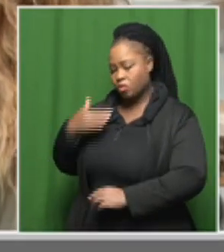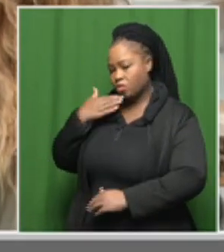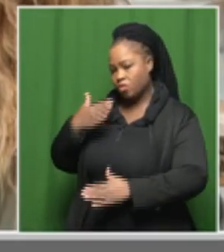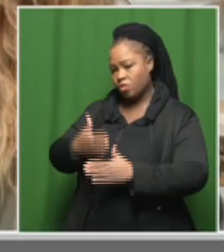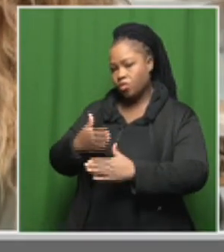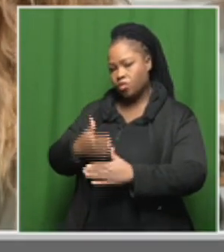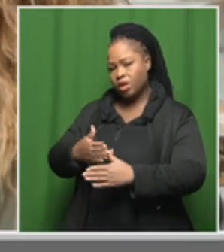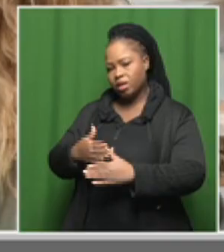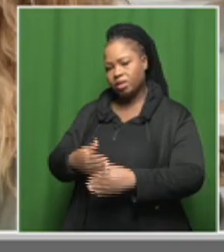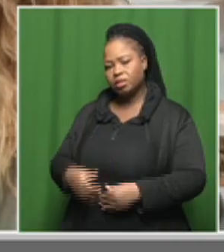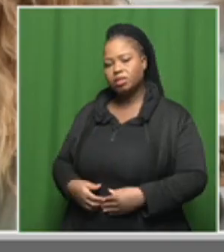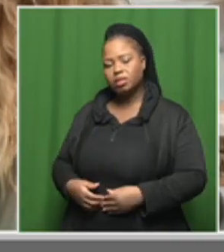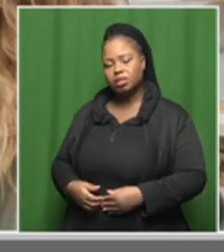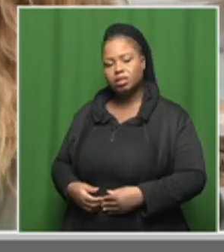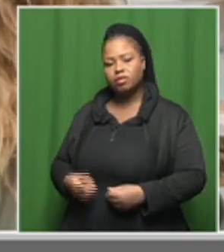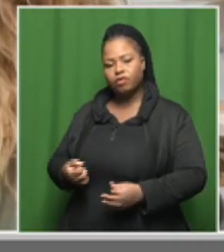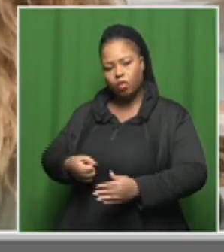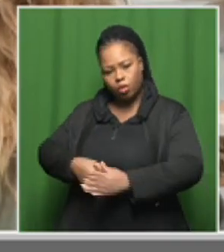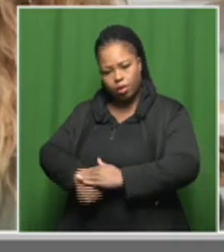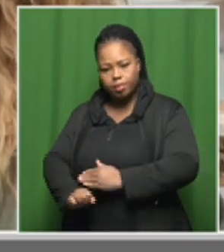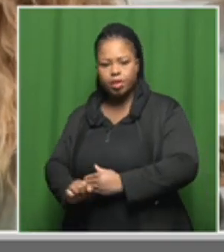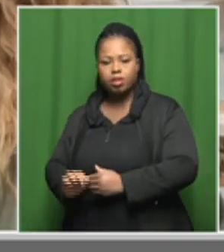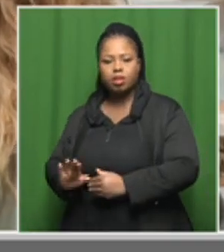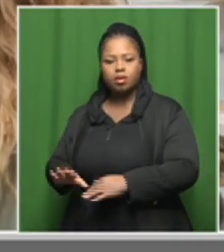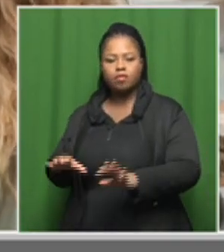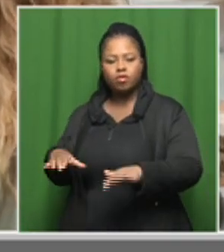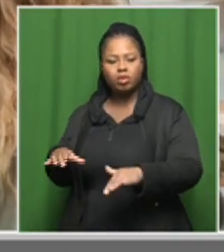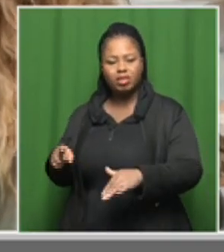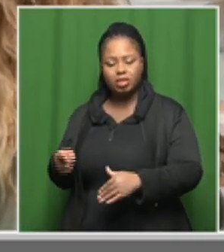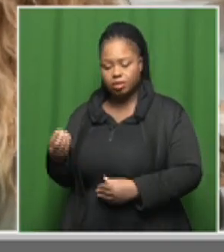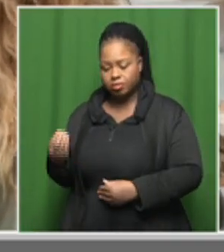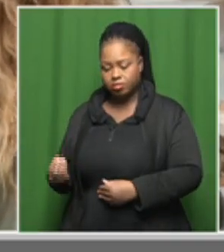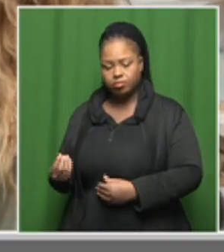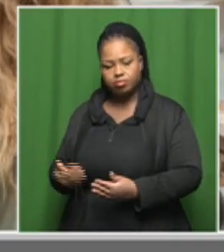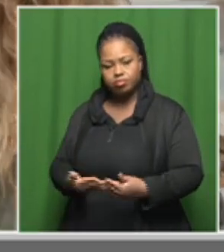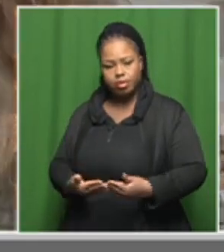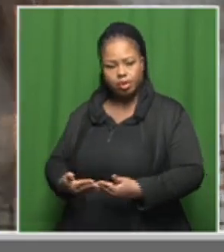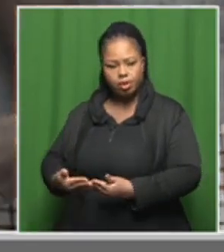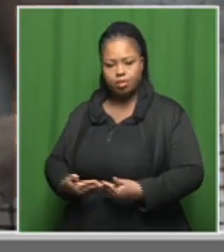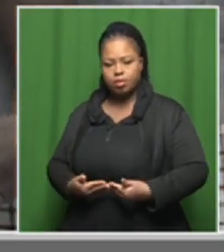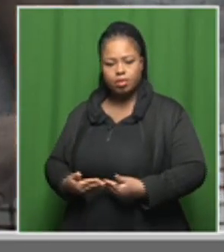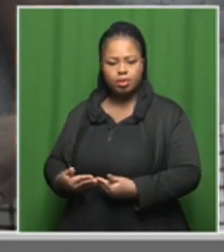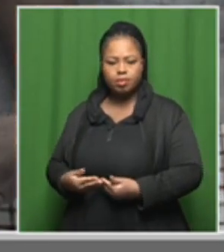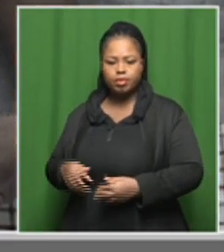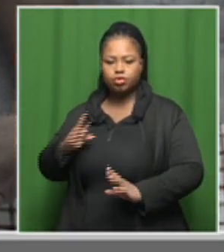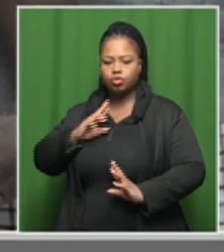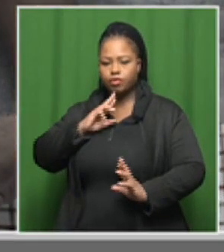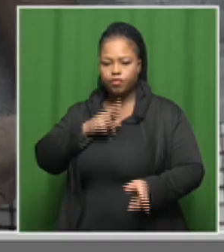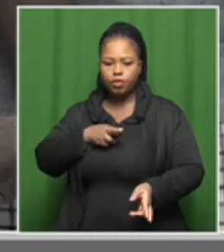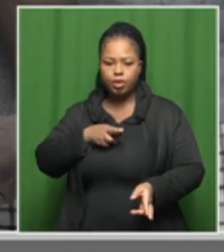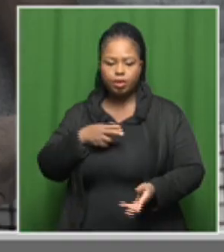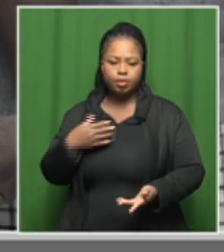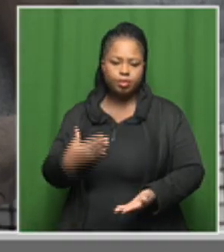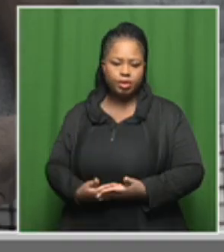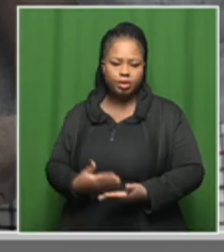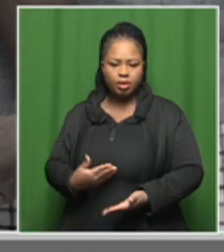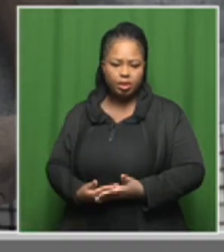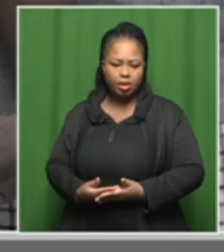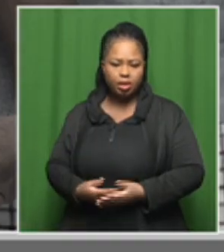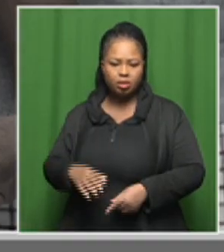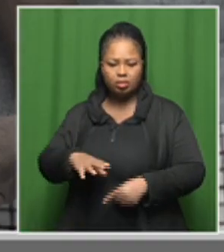clinics and that type of thing. The most important thing is to get that child in for a referral so that they can be properly